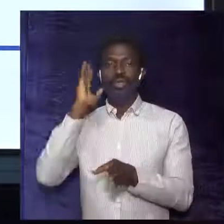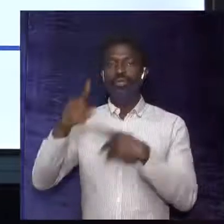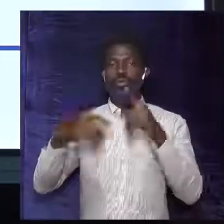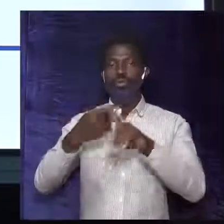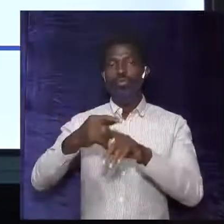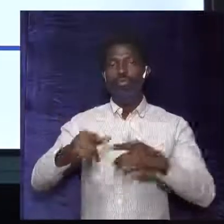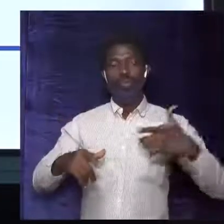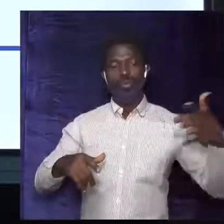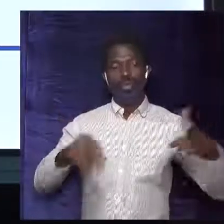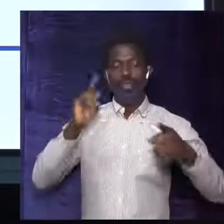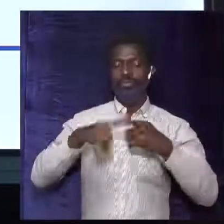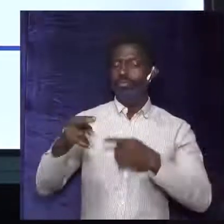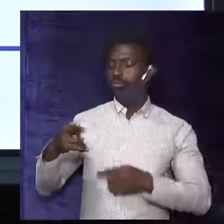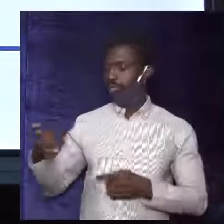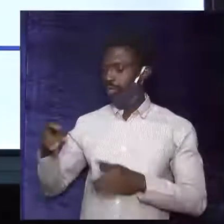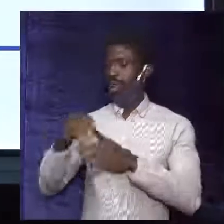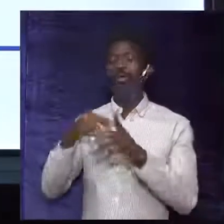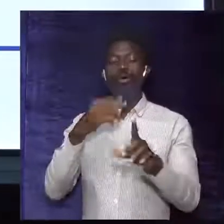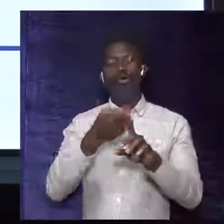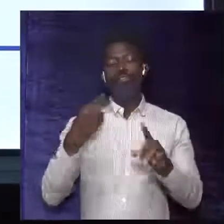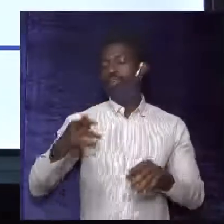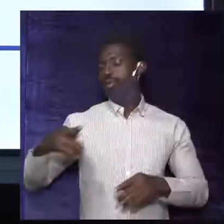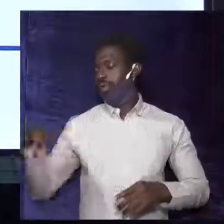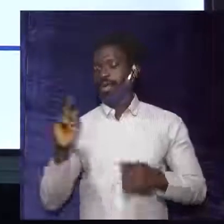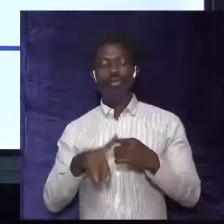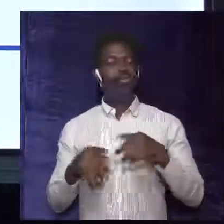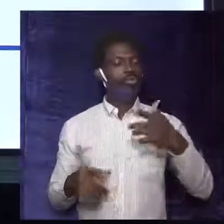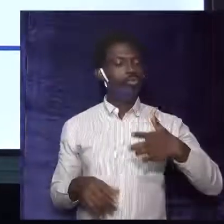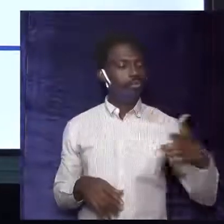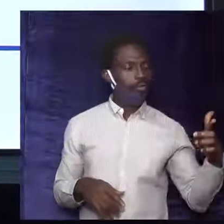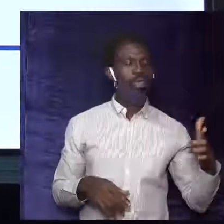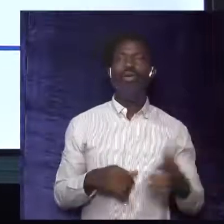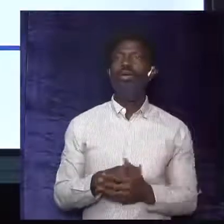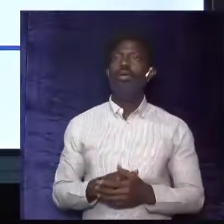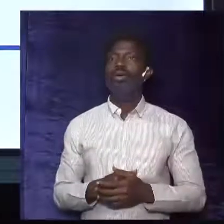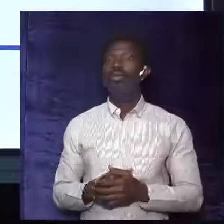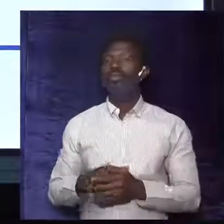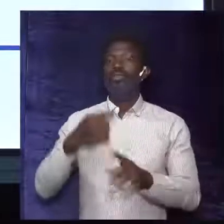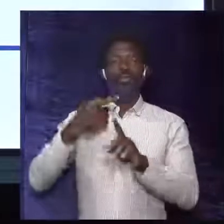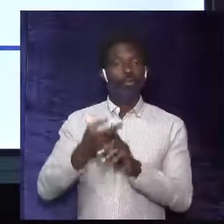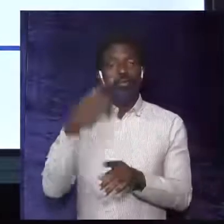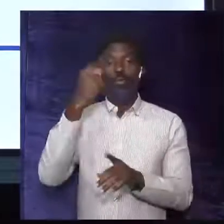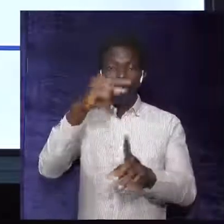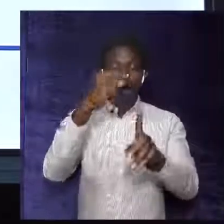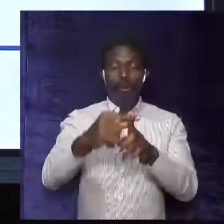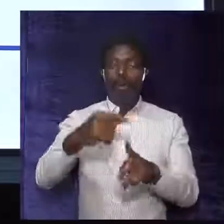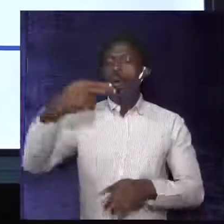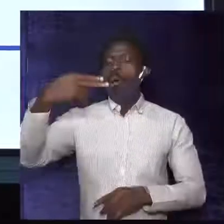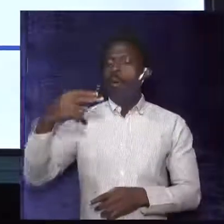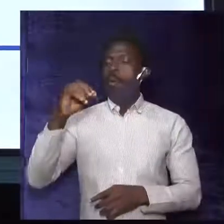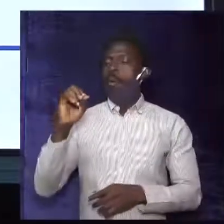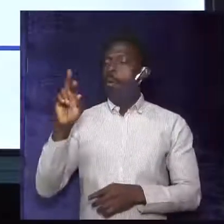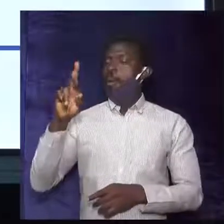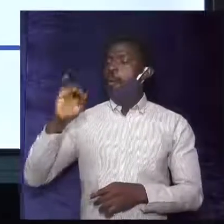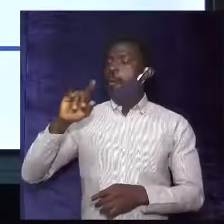horizontal lines will go from the left to the right, or from the right to the left. It's sort